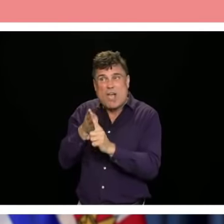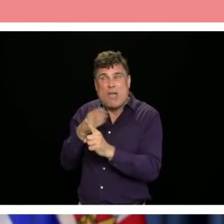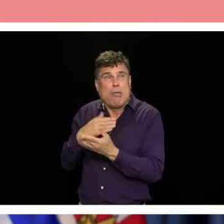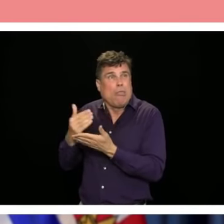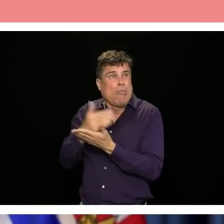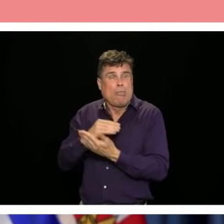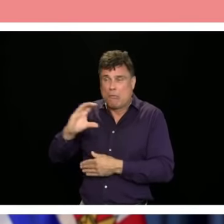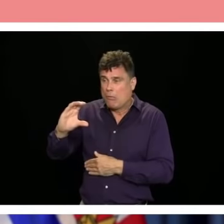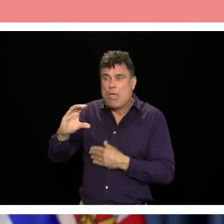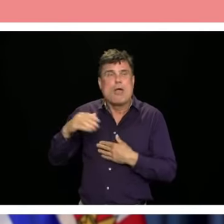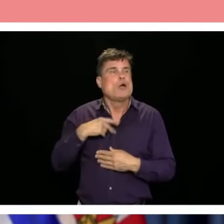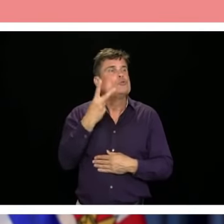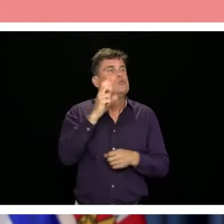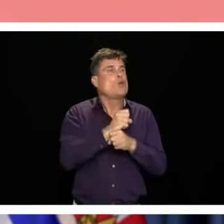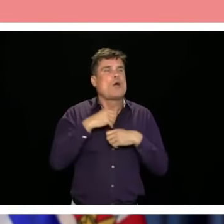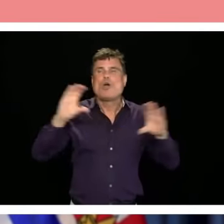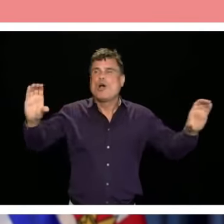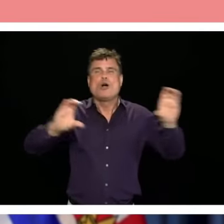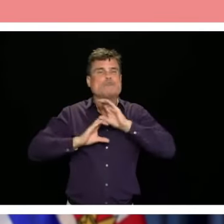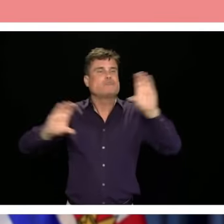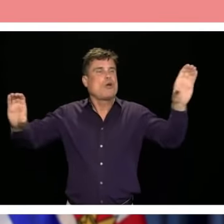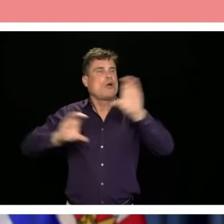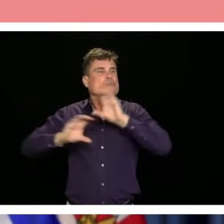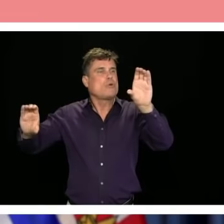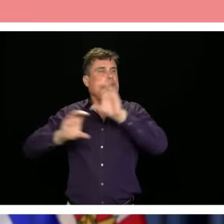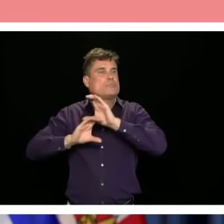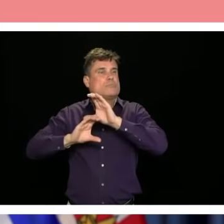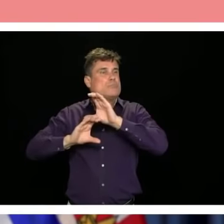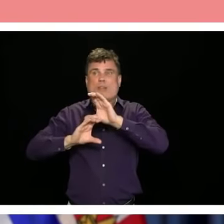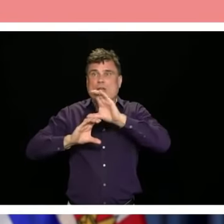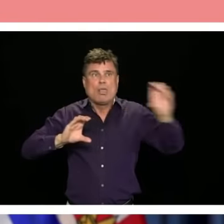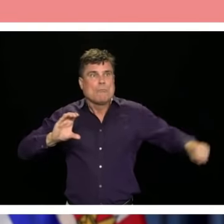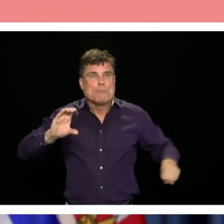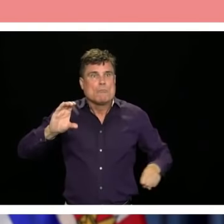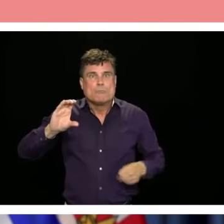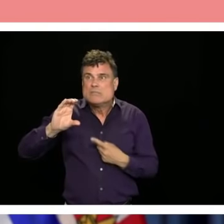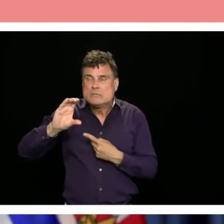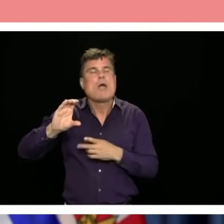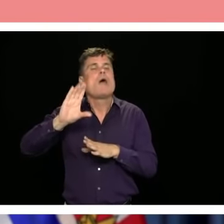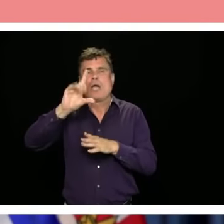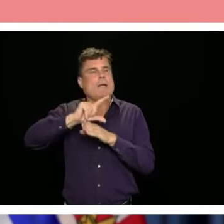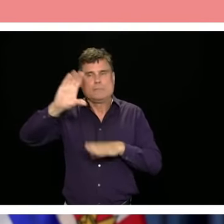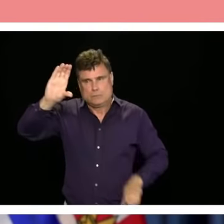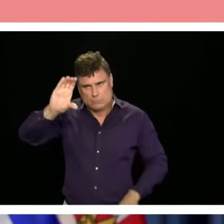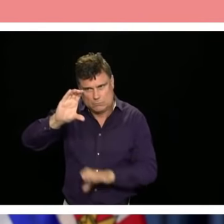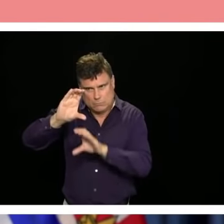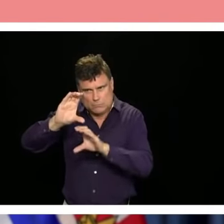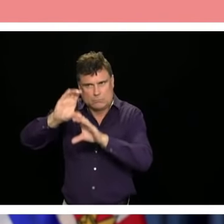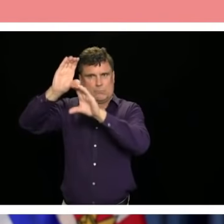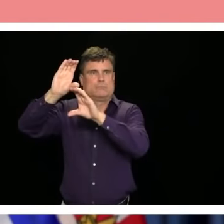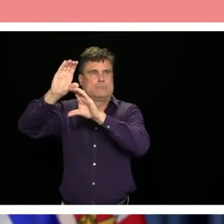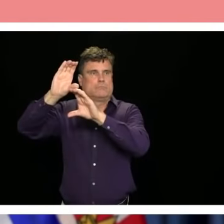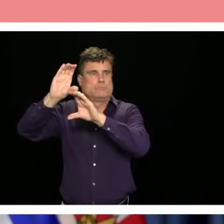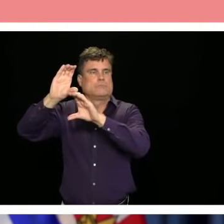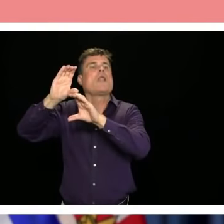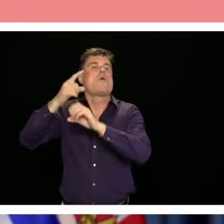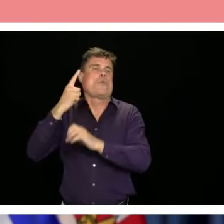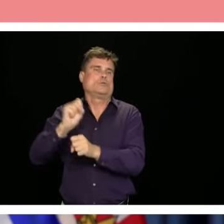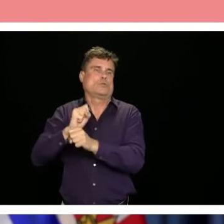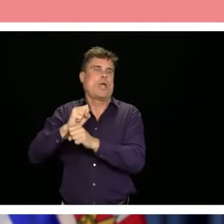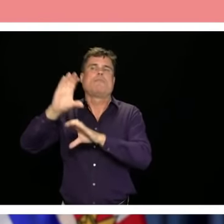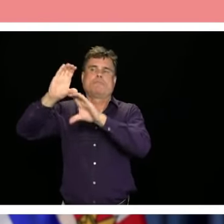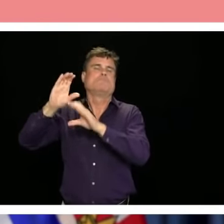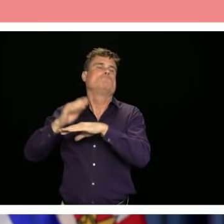wages to union wages in accordance with the terms of this with single staffing. I know jurisdictions have proposed and